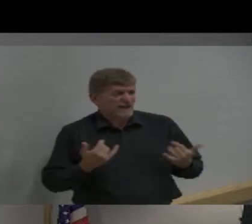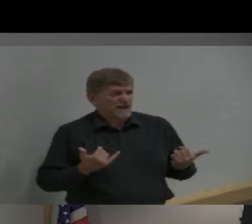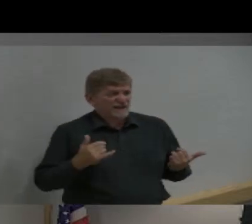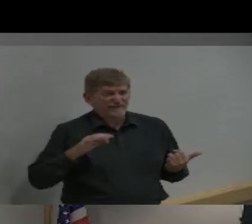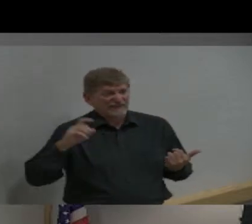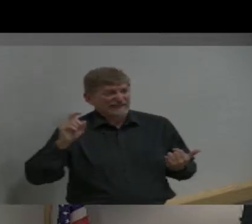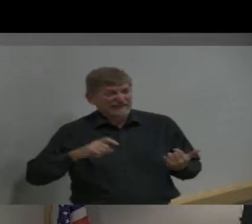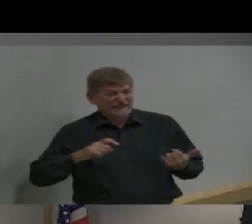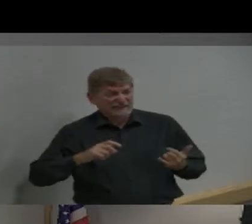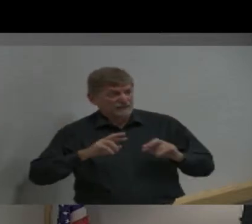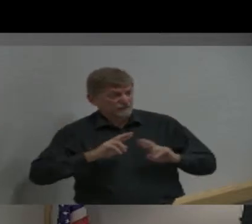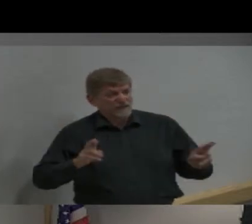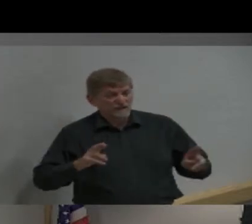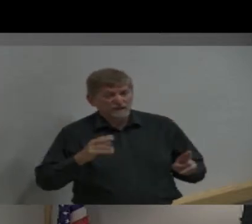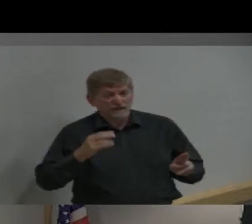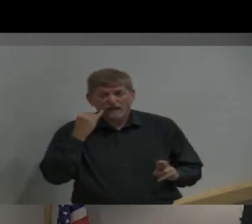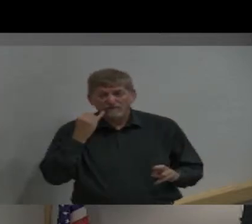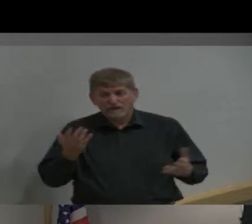we likely will.